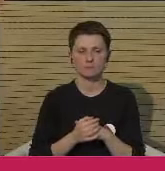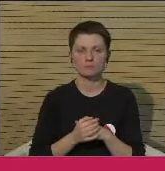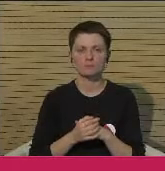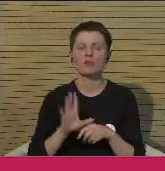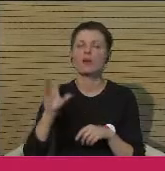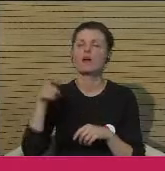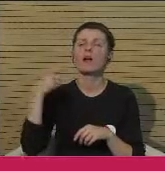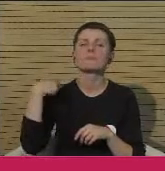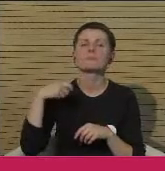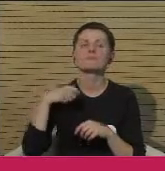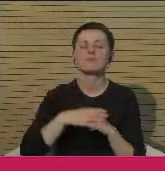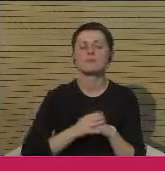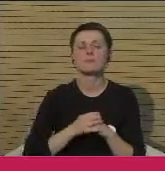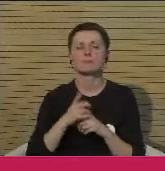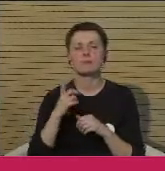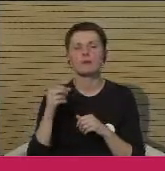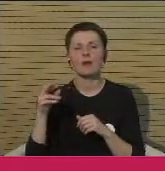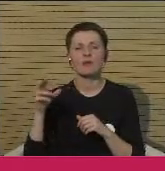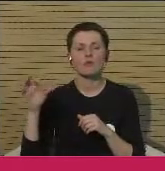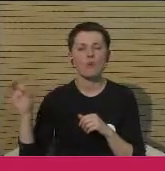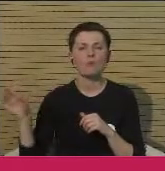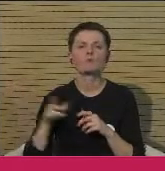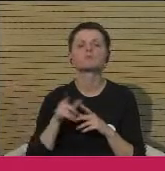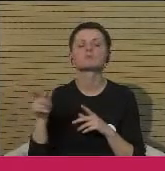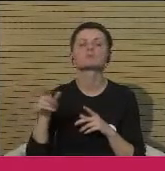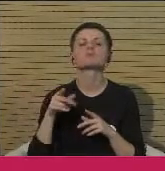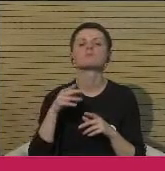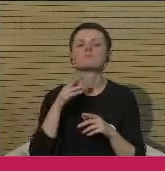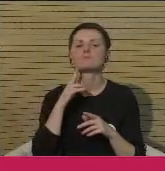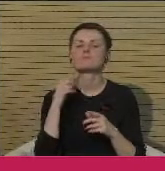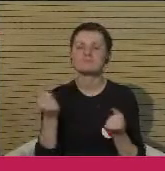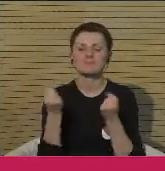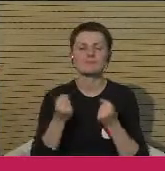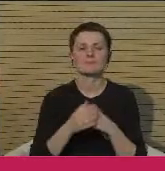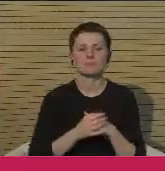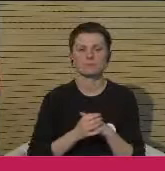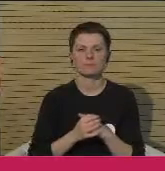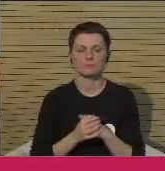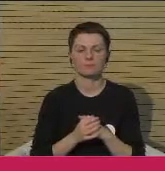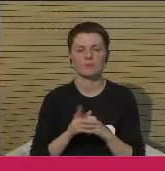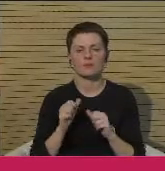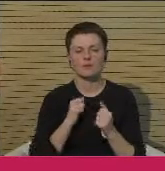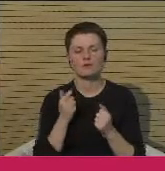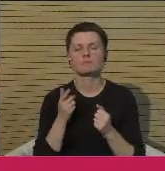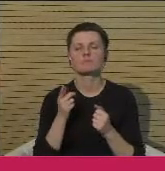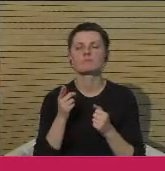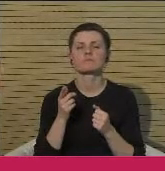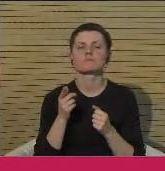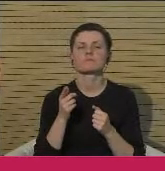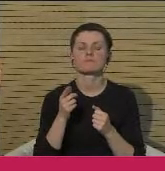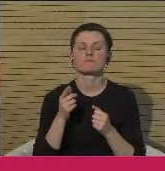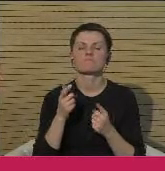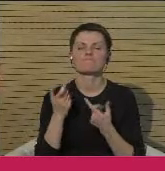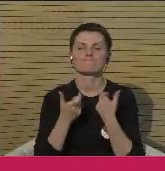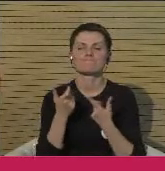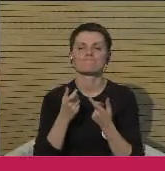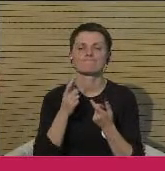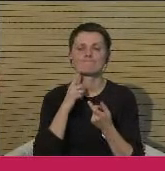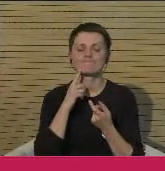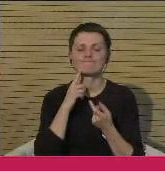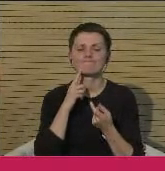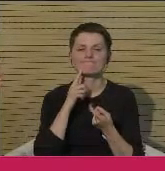human rights support. You can also hear it from many representatives of the European Union. Still,